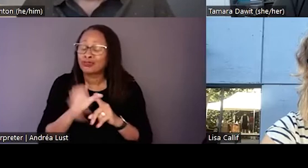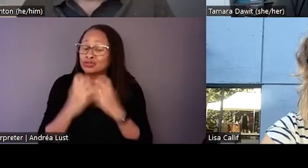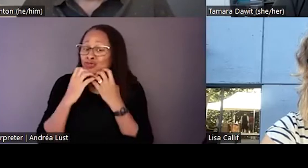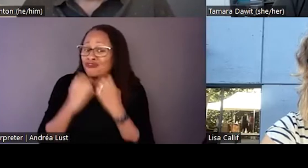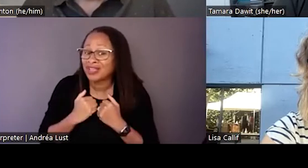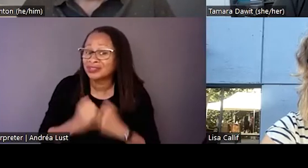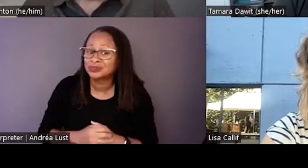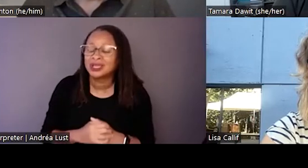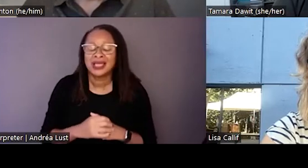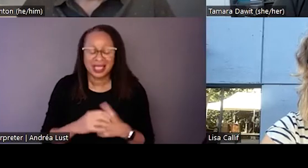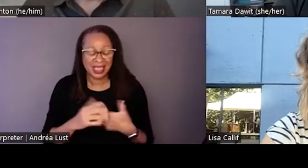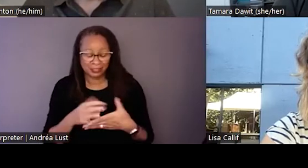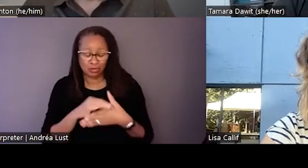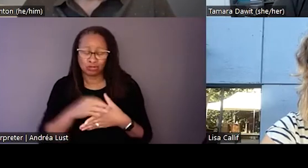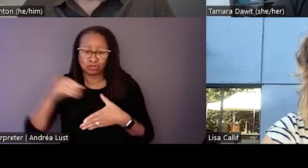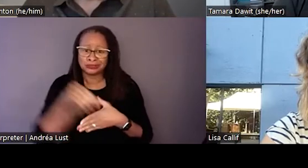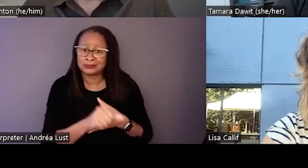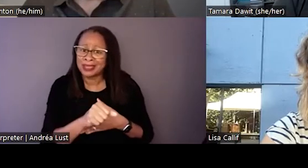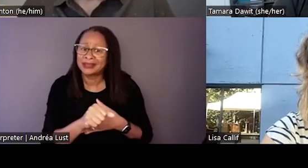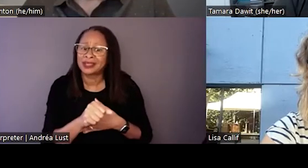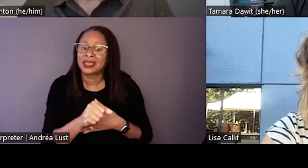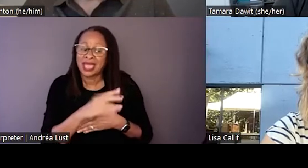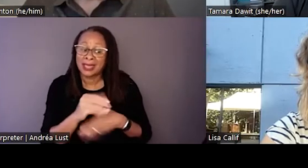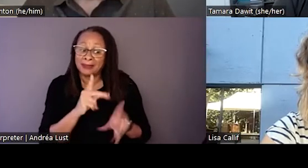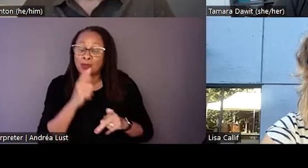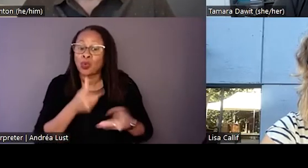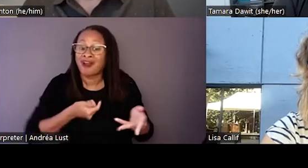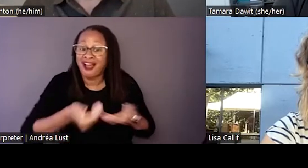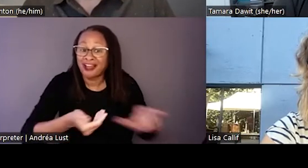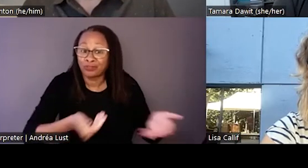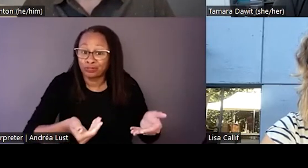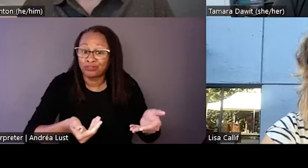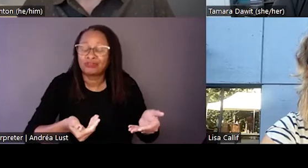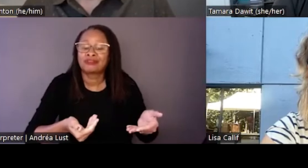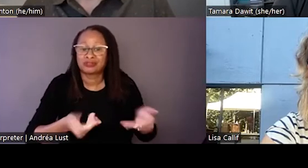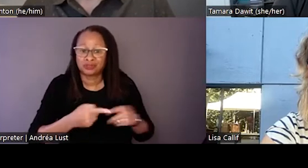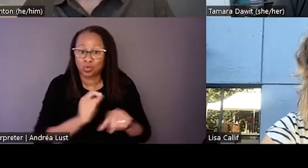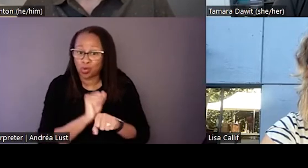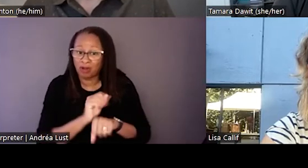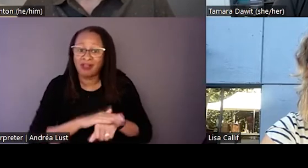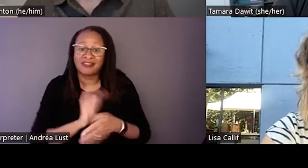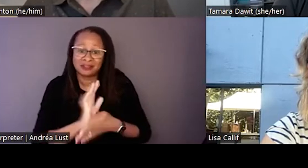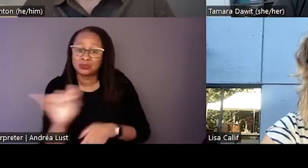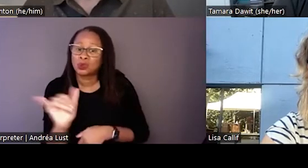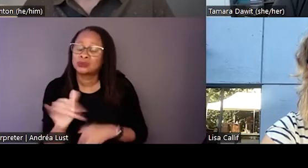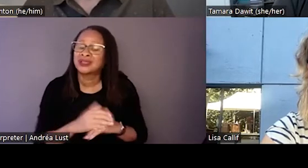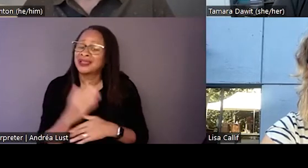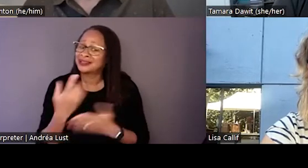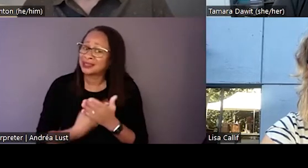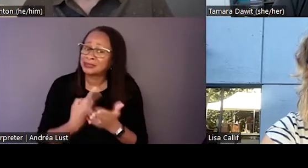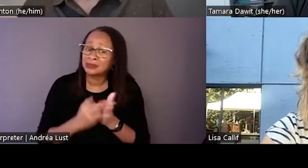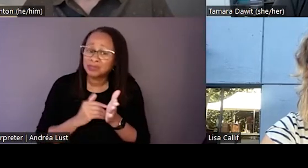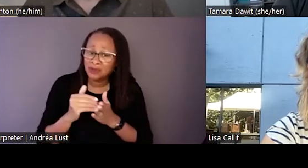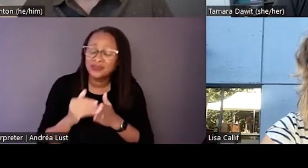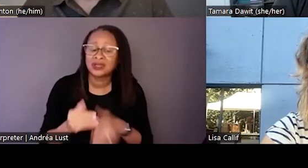the cultural spend in terms of also the people who are being hired here in Canada. So I think in some respects, often, you know,